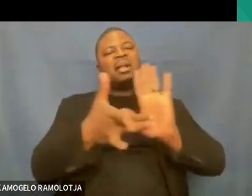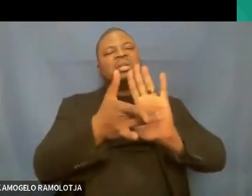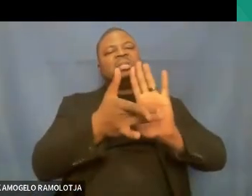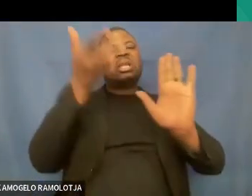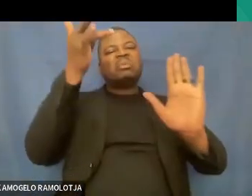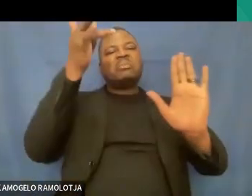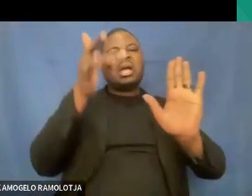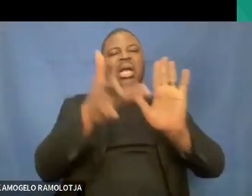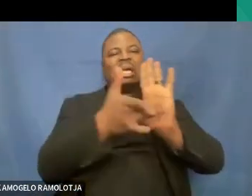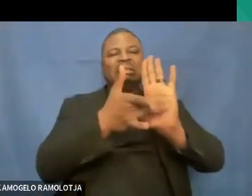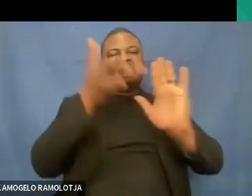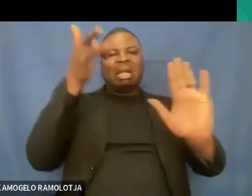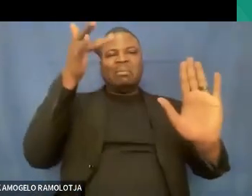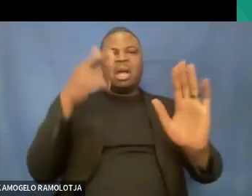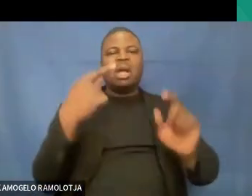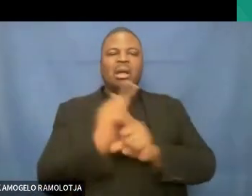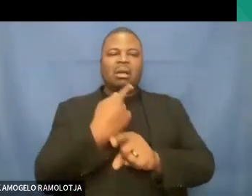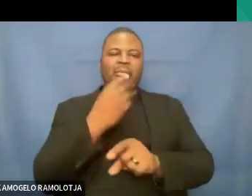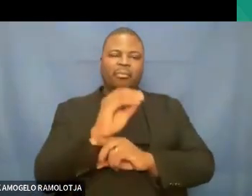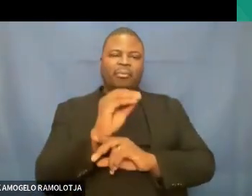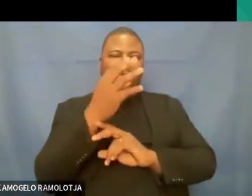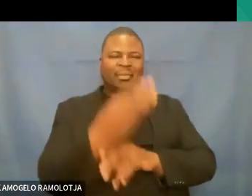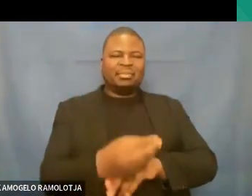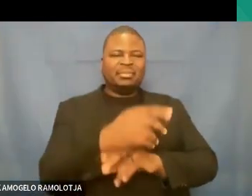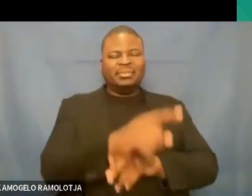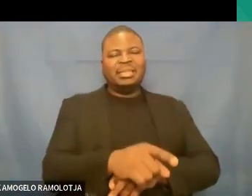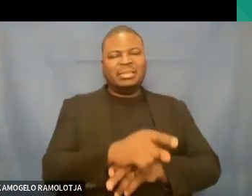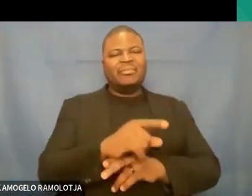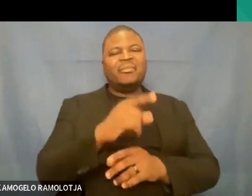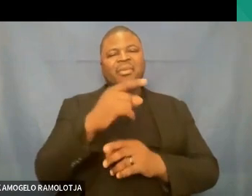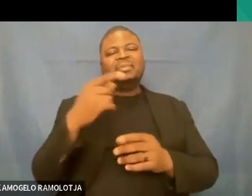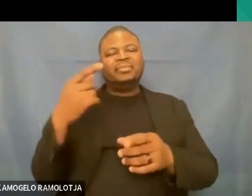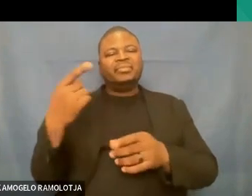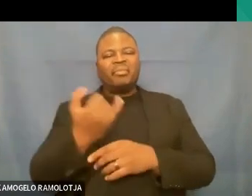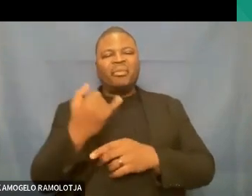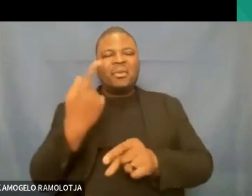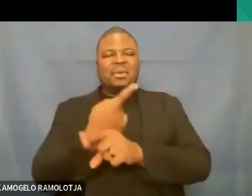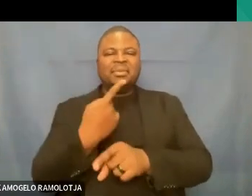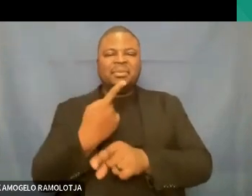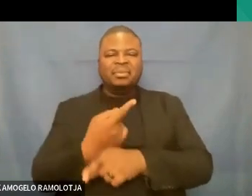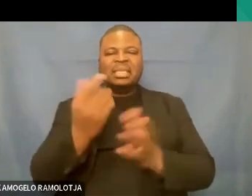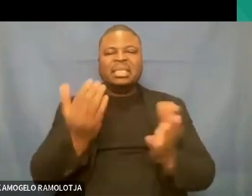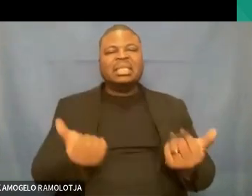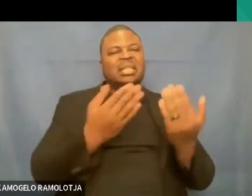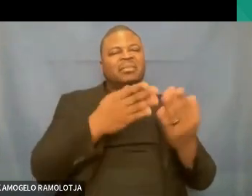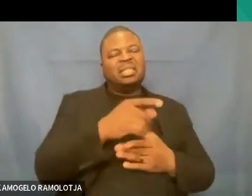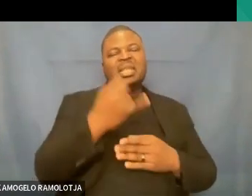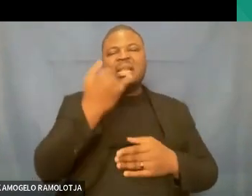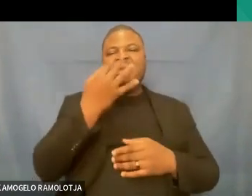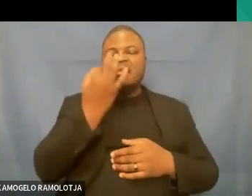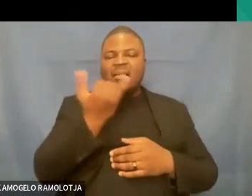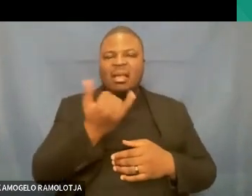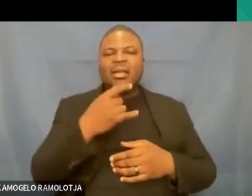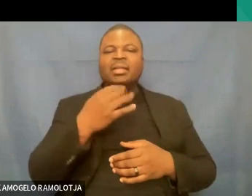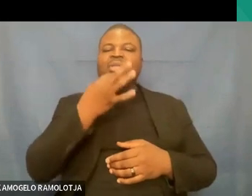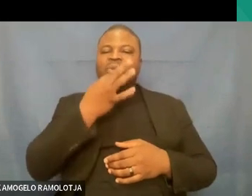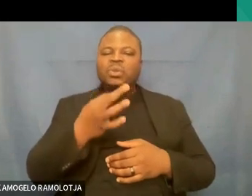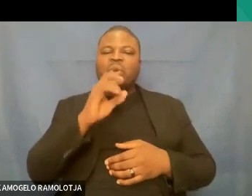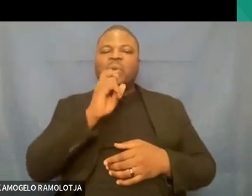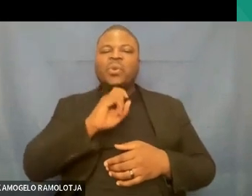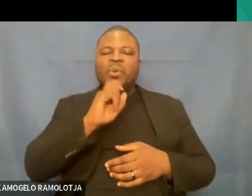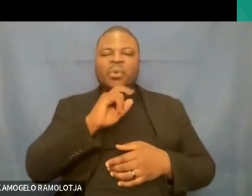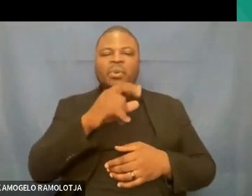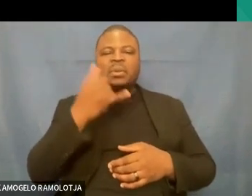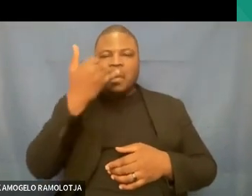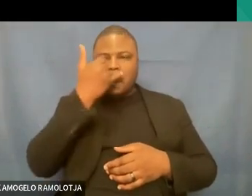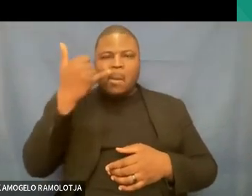services are seen as enabling drug use, and this has been a consistent message that we've been told as harm reduction